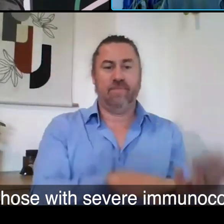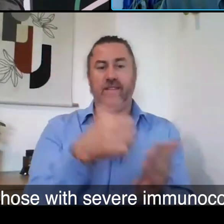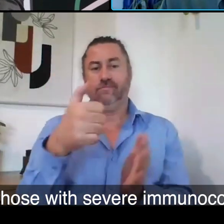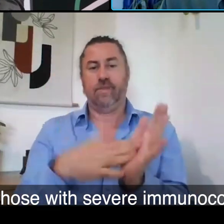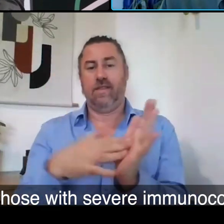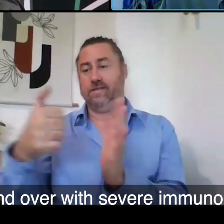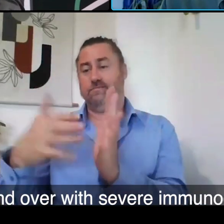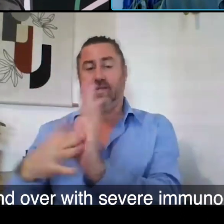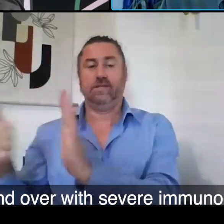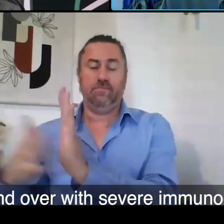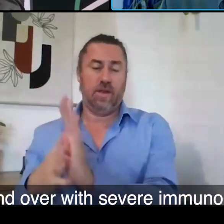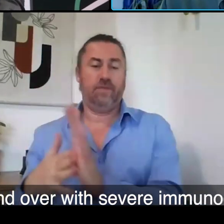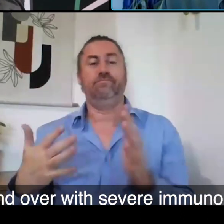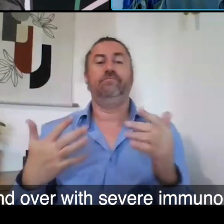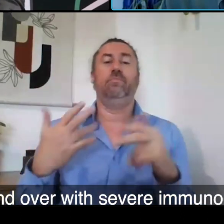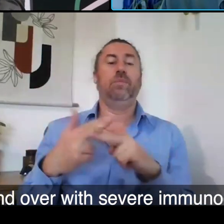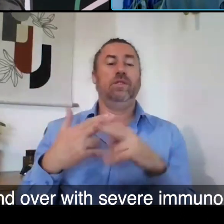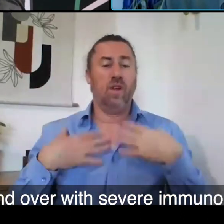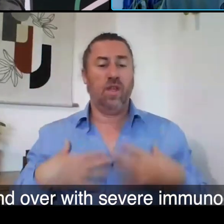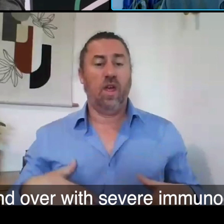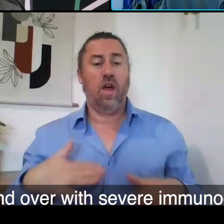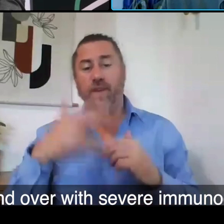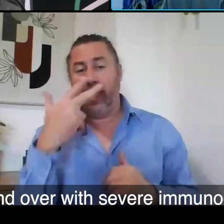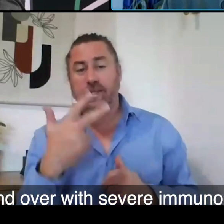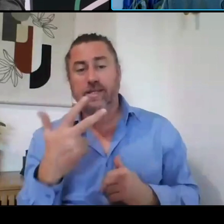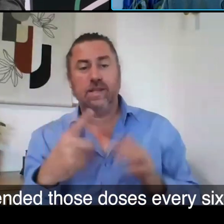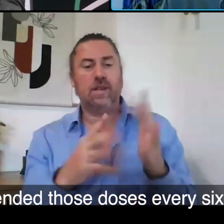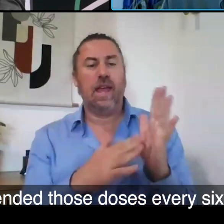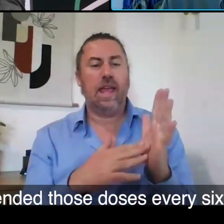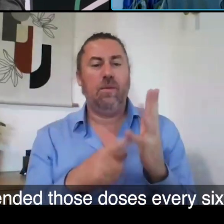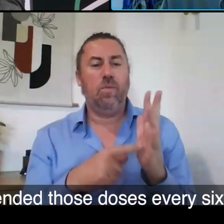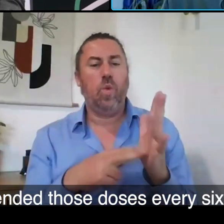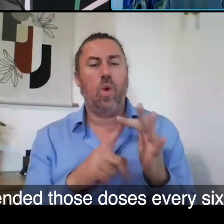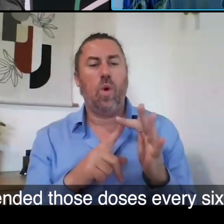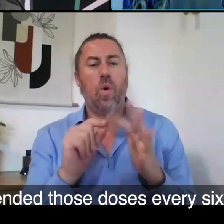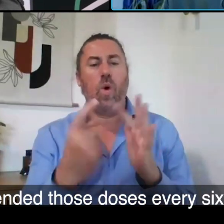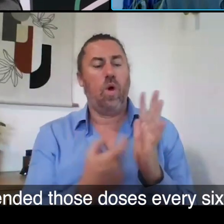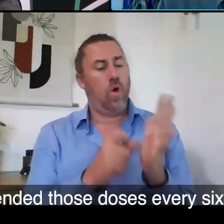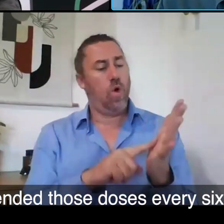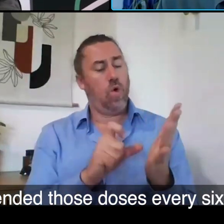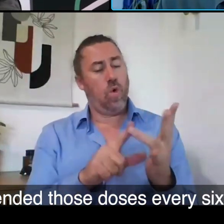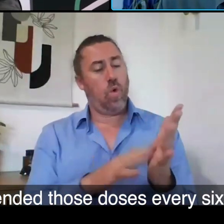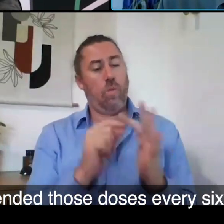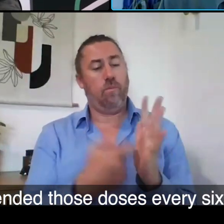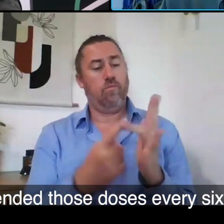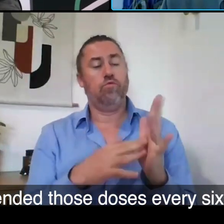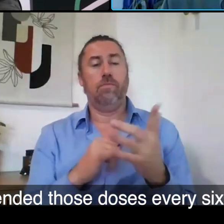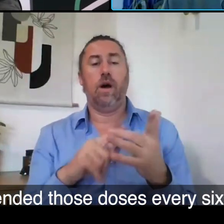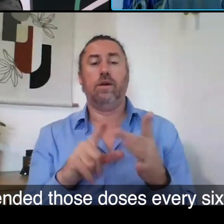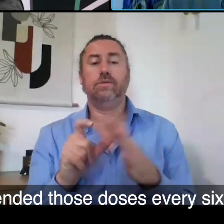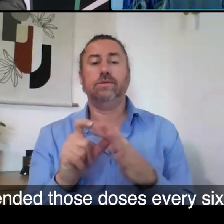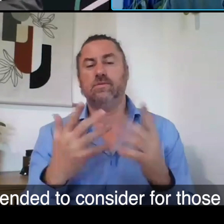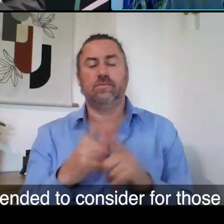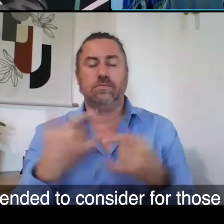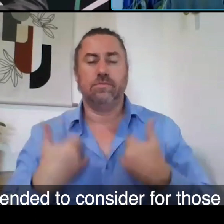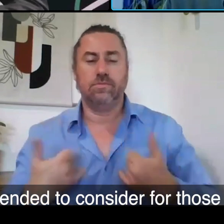severe immunocompromise, particularly 18 and over with severe immunocompromise are recommended those doses every